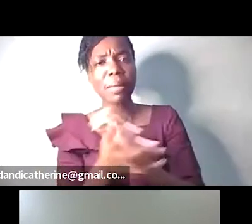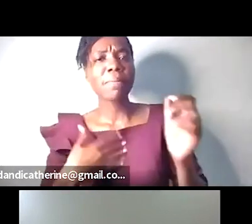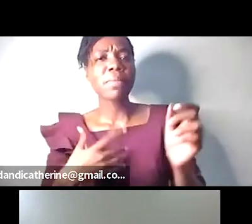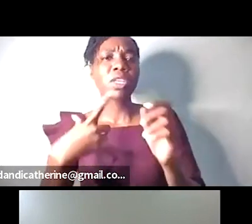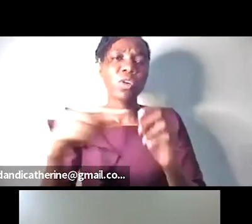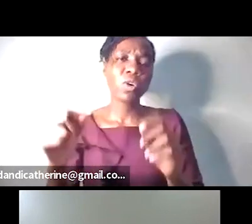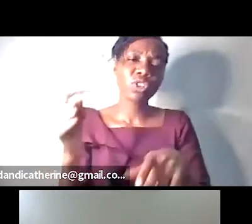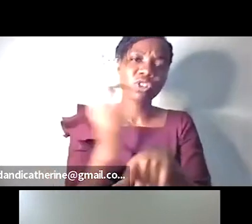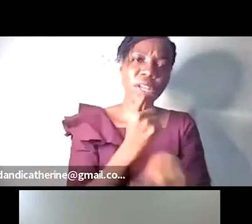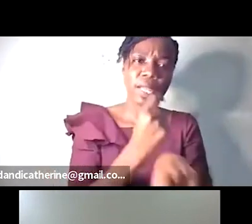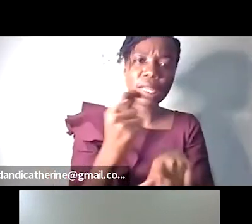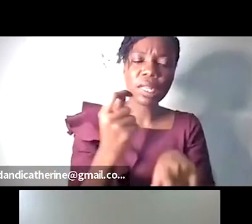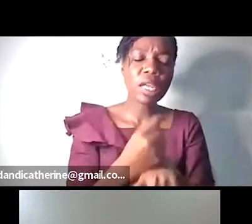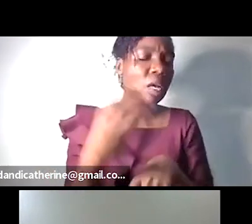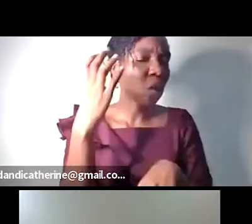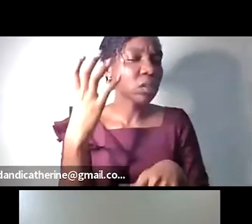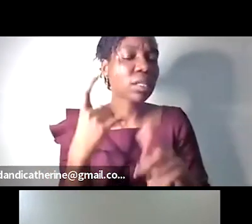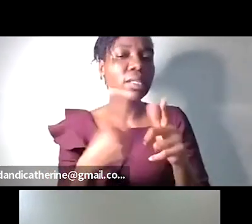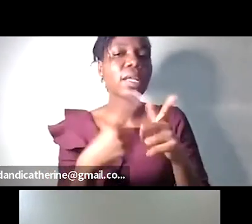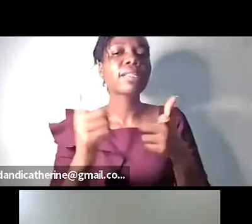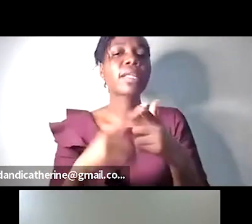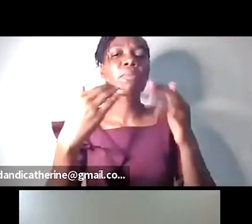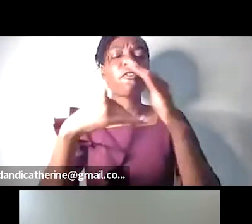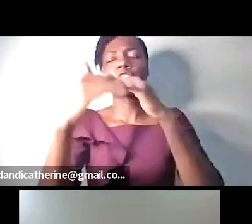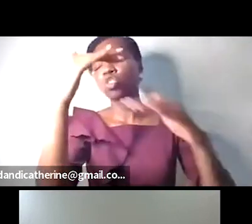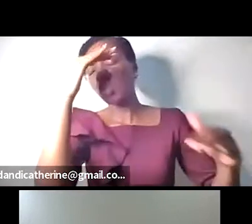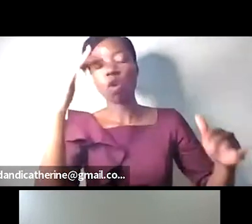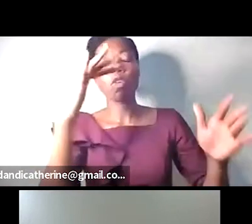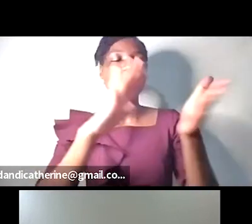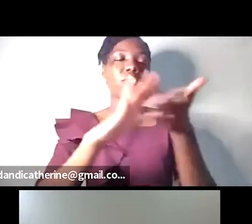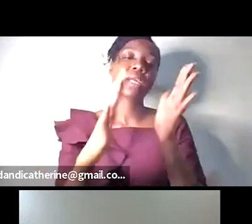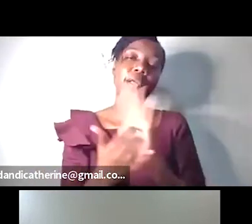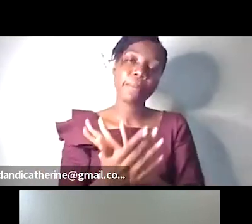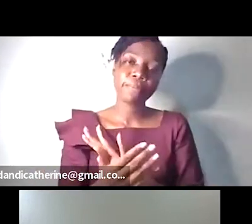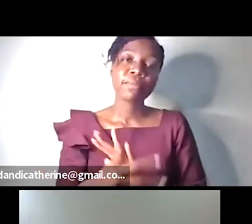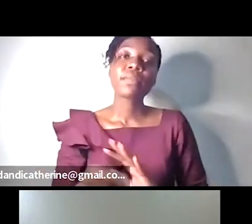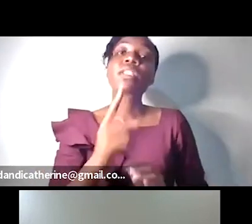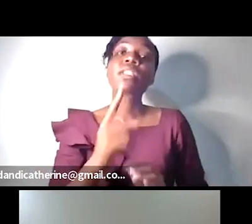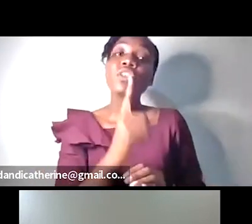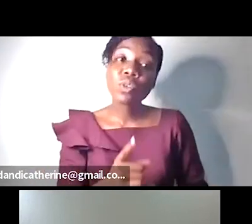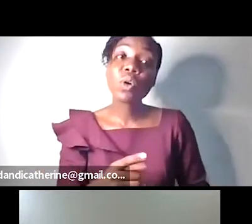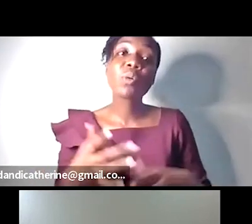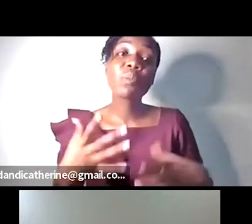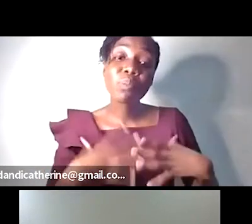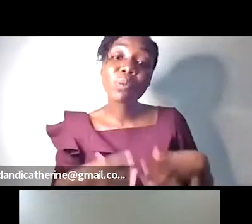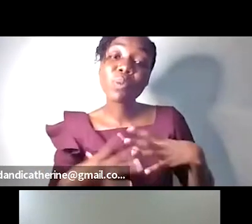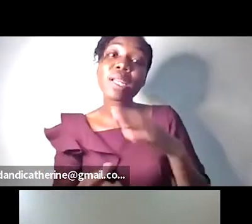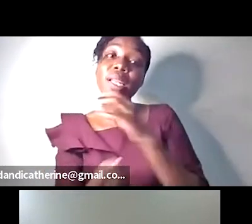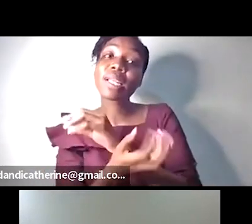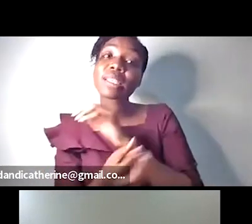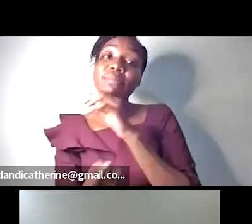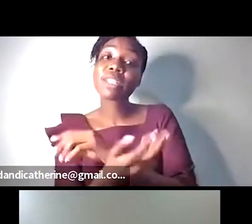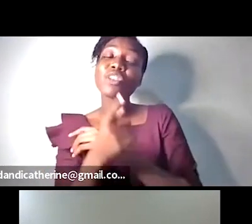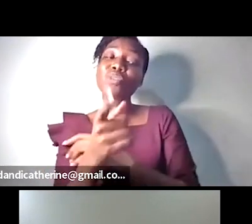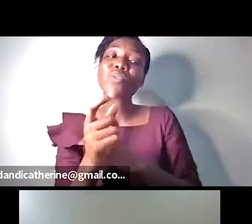courses and became a professional speaker. And so what are you told you are good at? And now